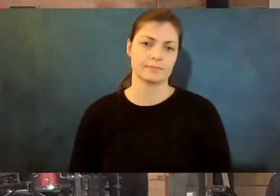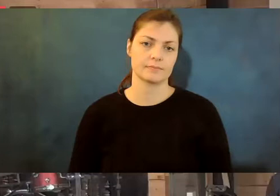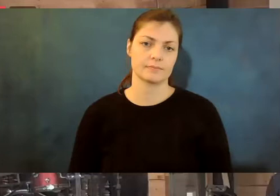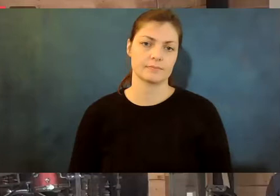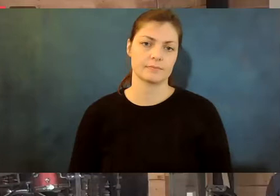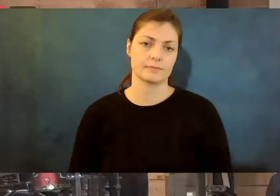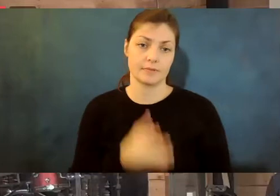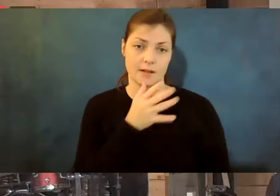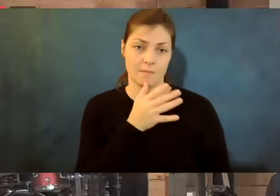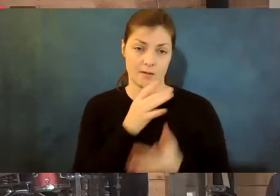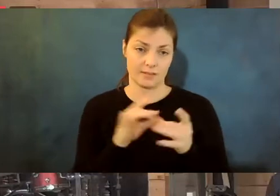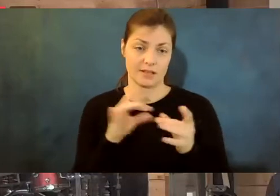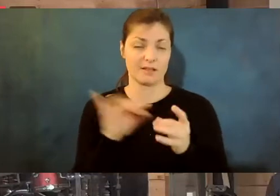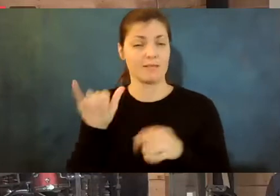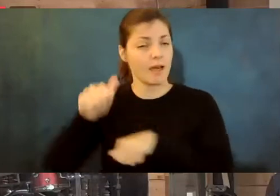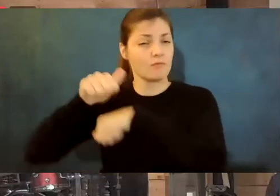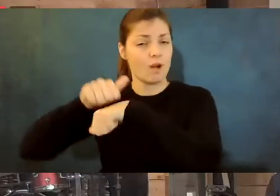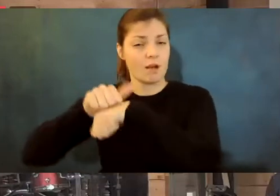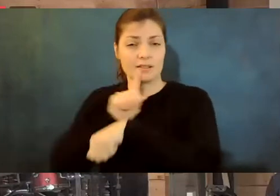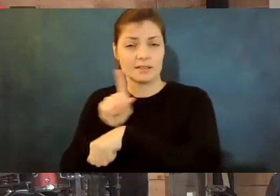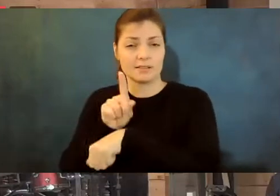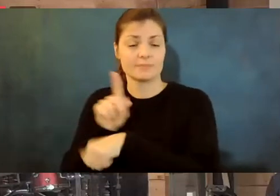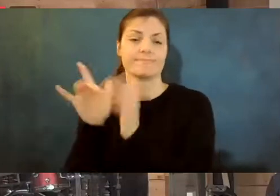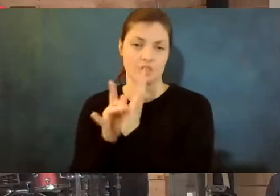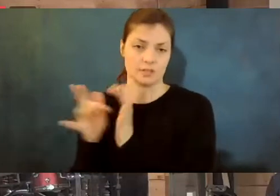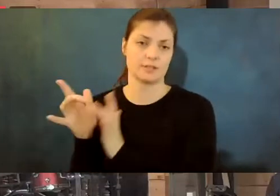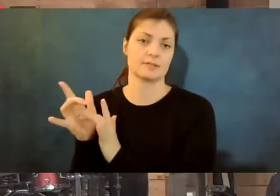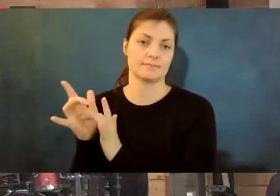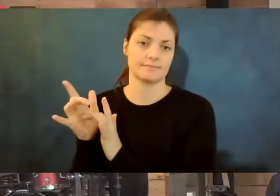She said, "And that rock is Jesus."